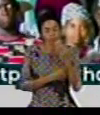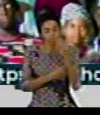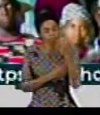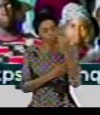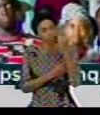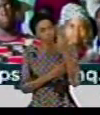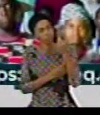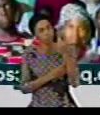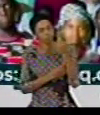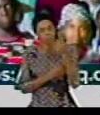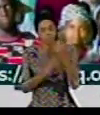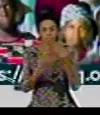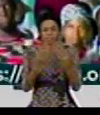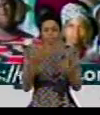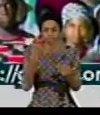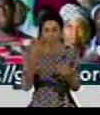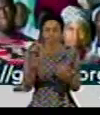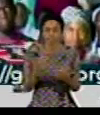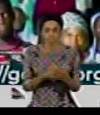my right and